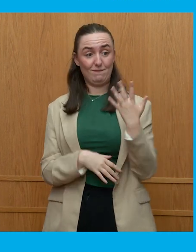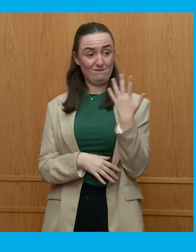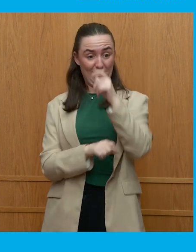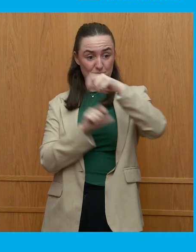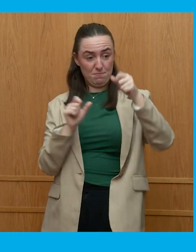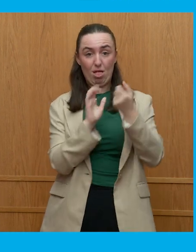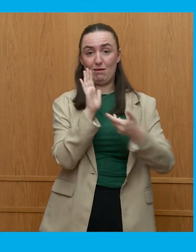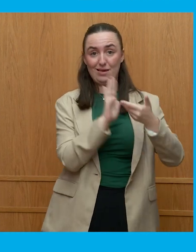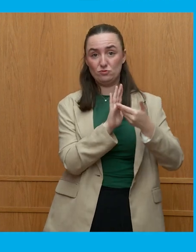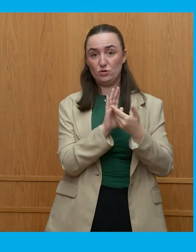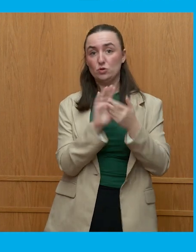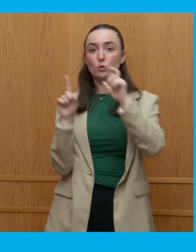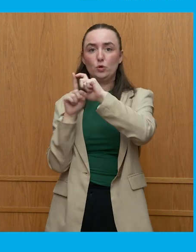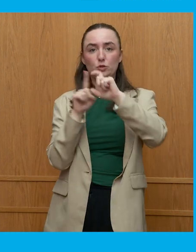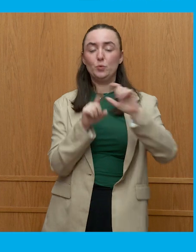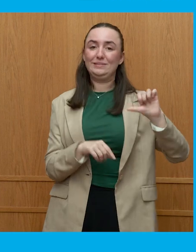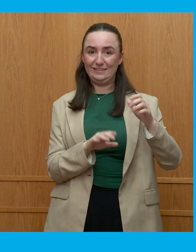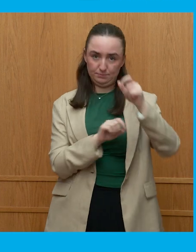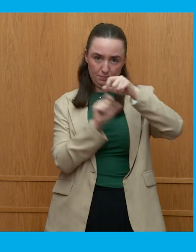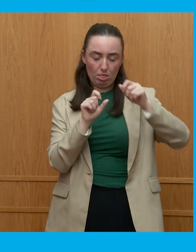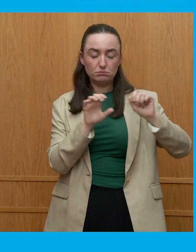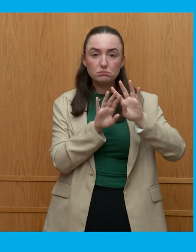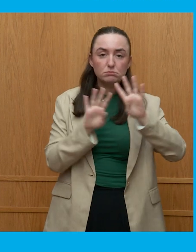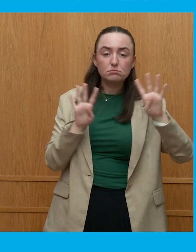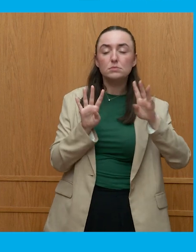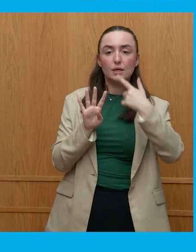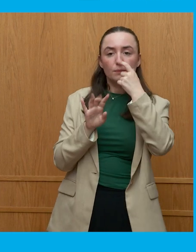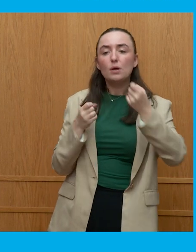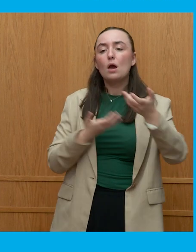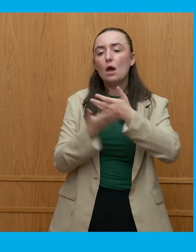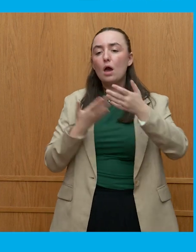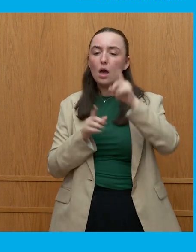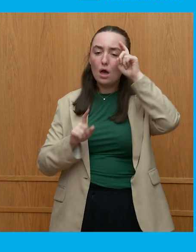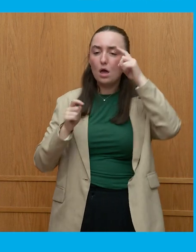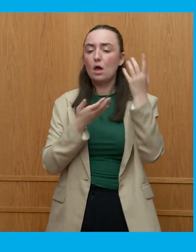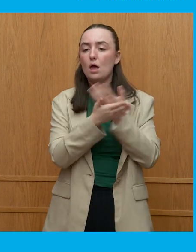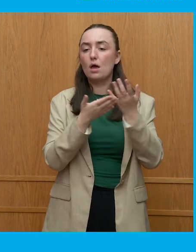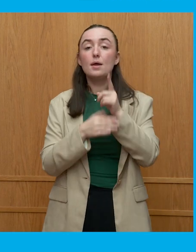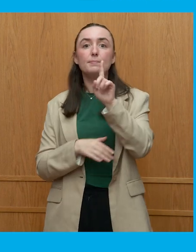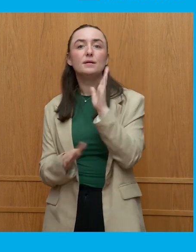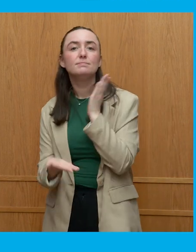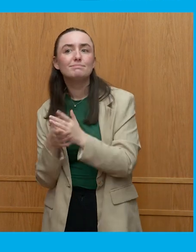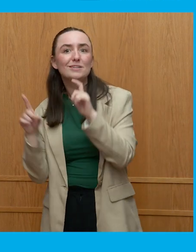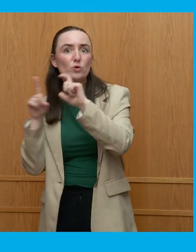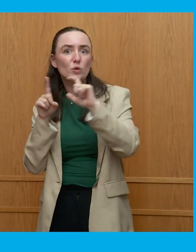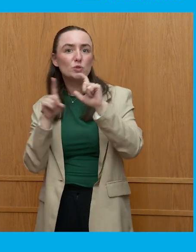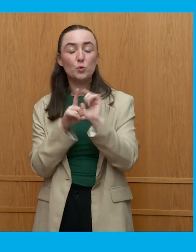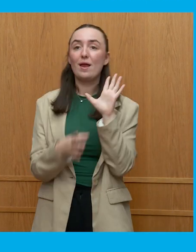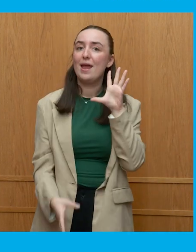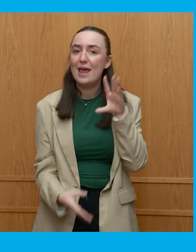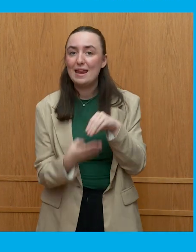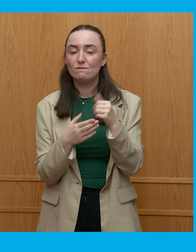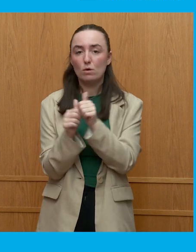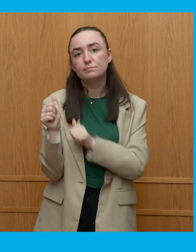and people who could also give good ideas to Donald. But Donald was very personally involved, and